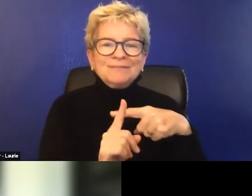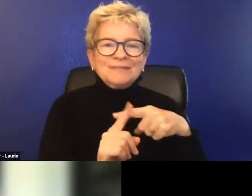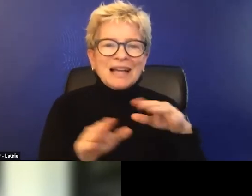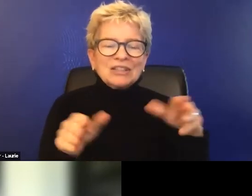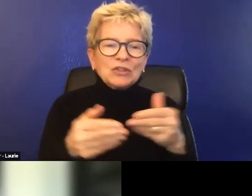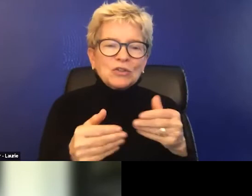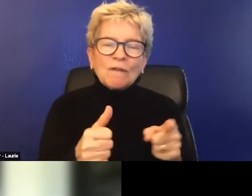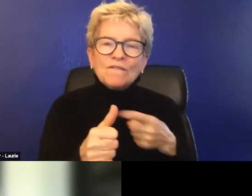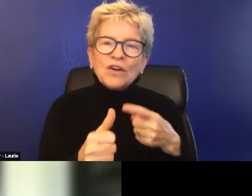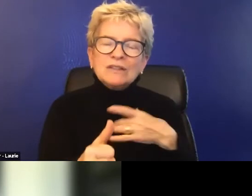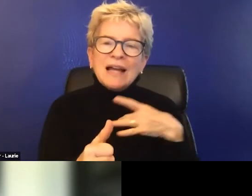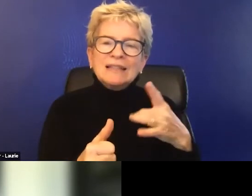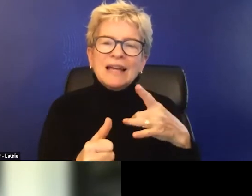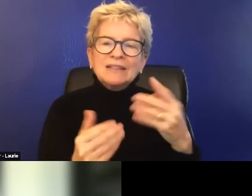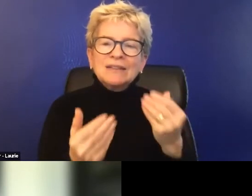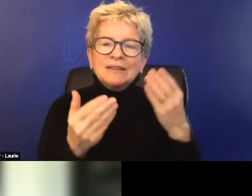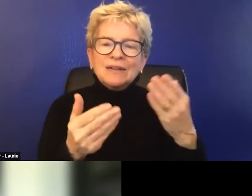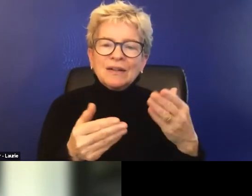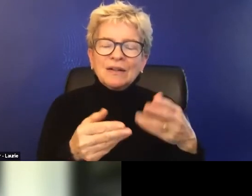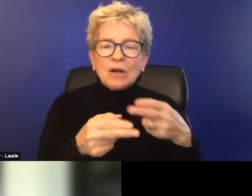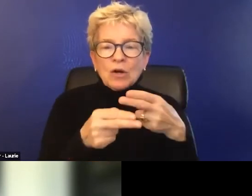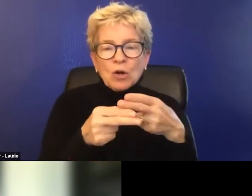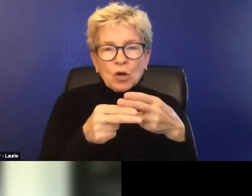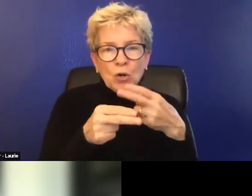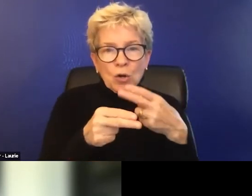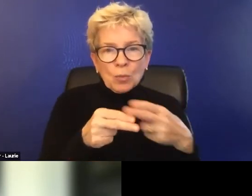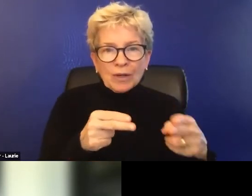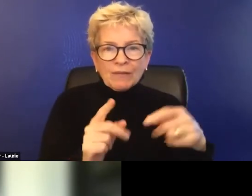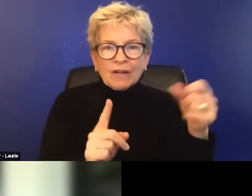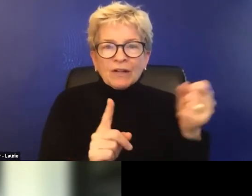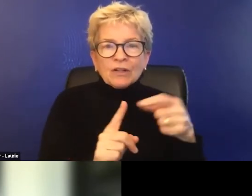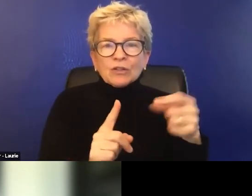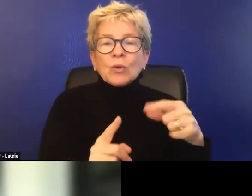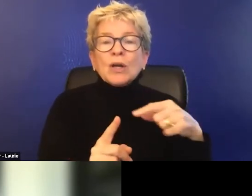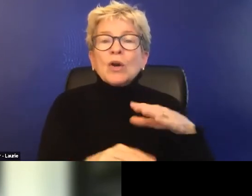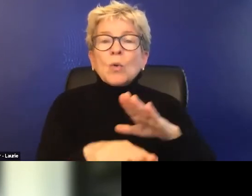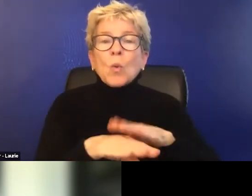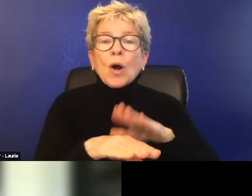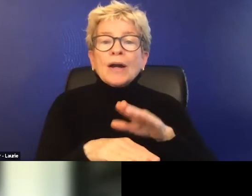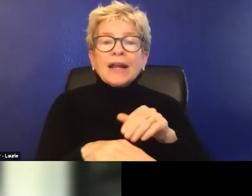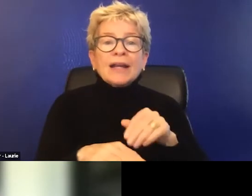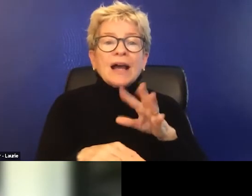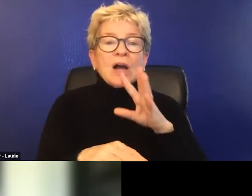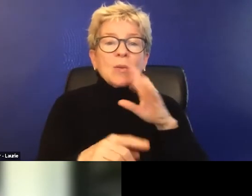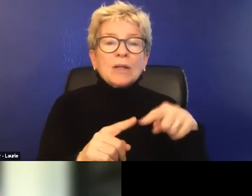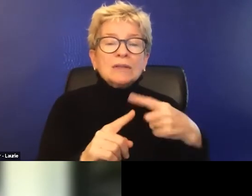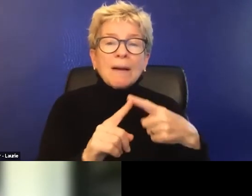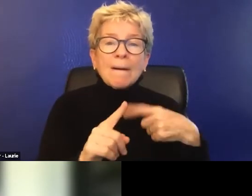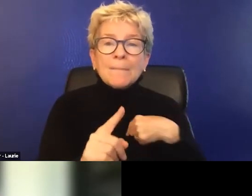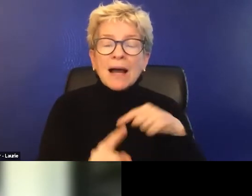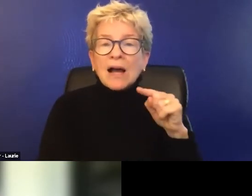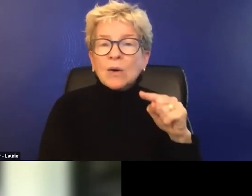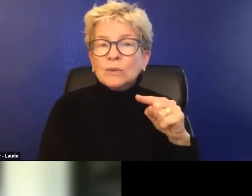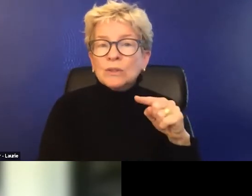wanted to give a brief trigger warning. I will be talking in my story about suicidal ideation